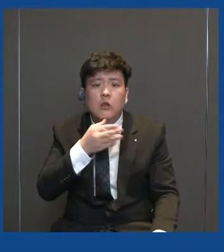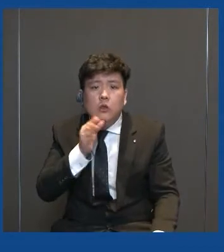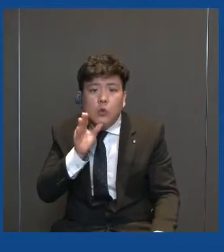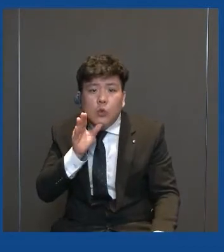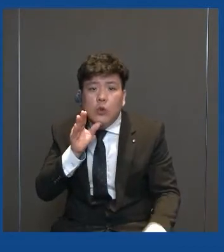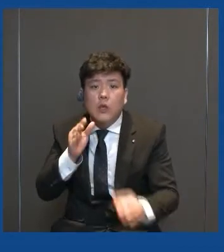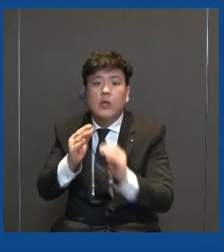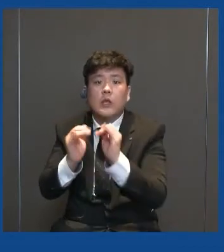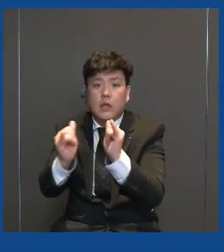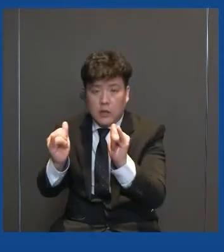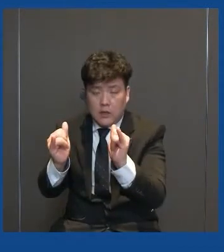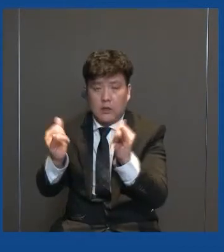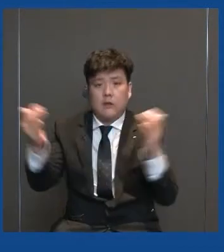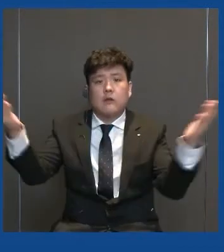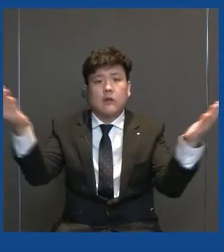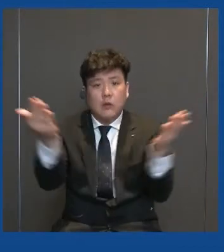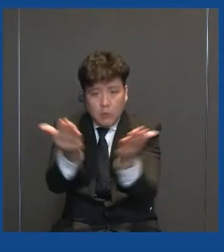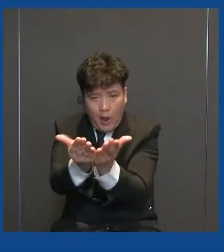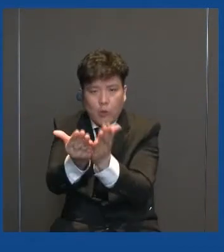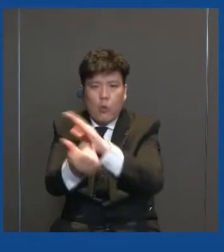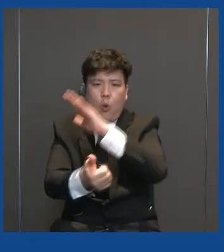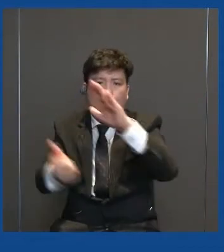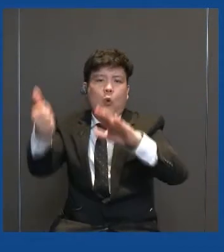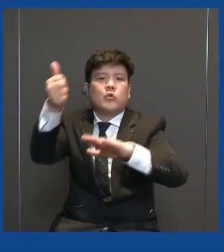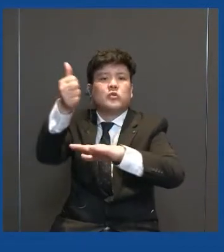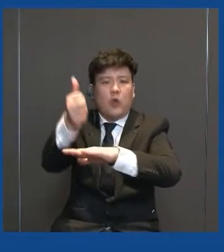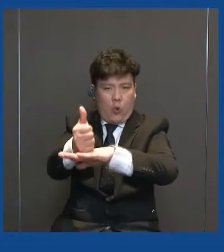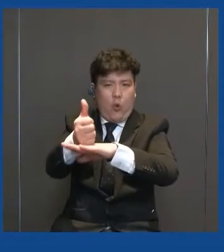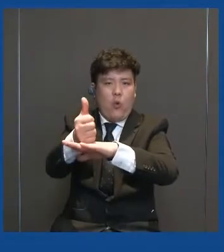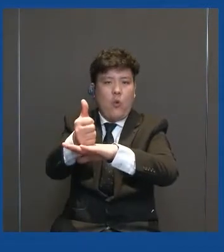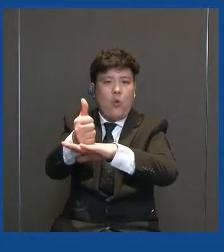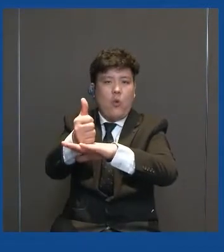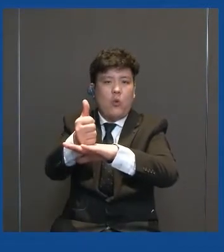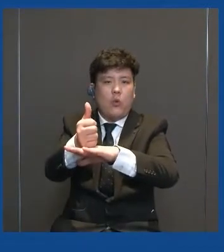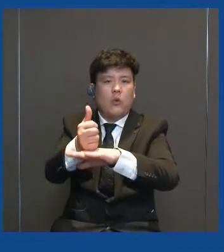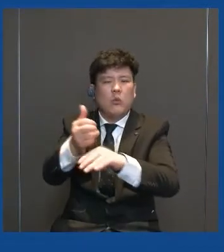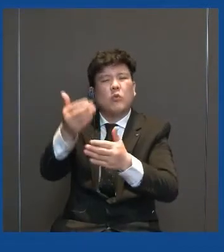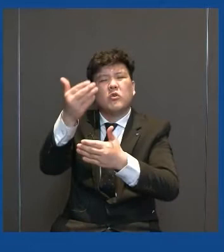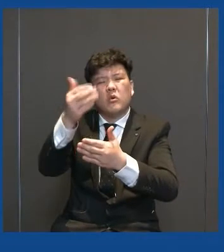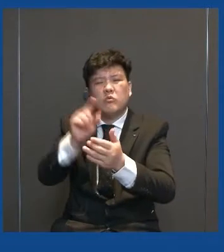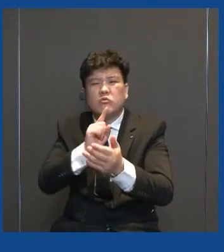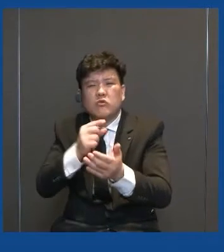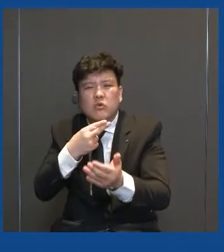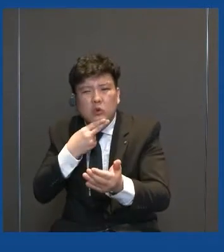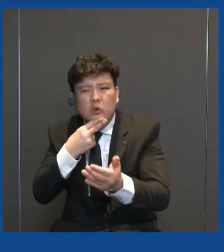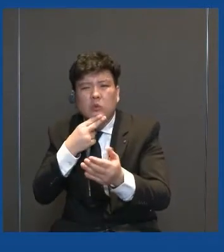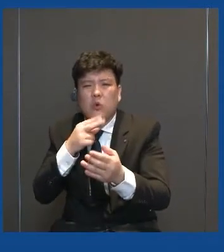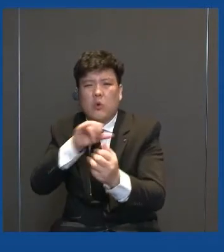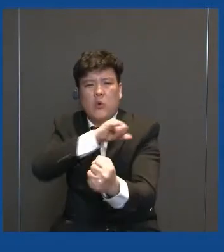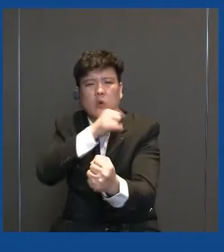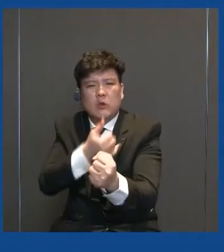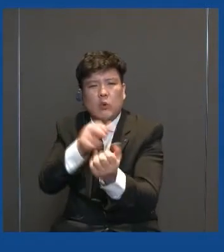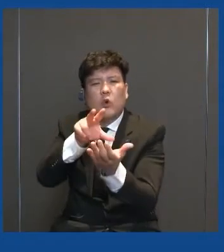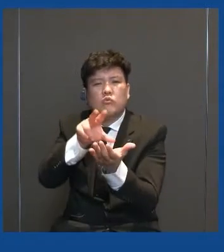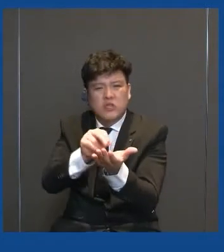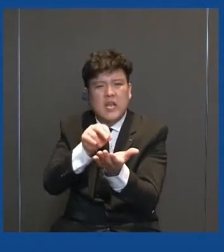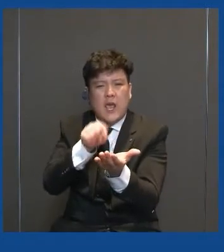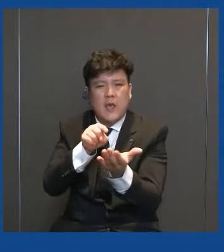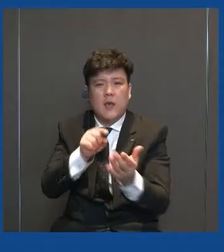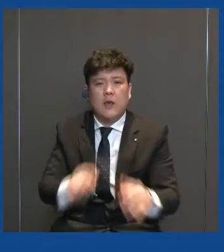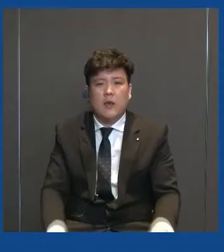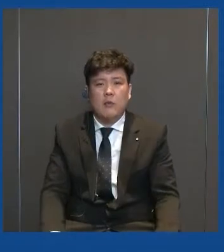remaining is then the question of human rights and prioritizing of health above personal